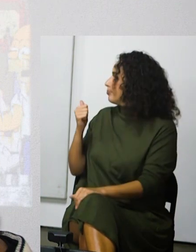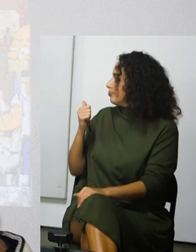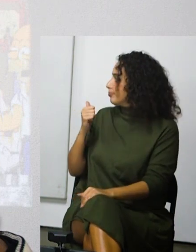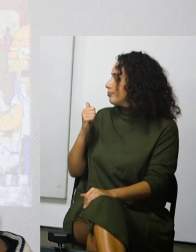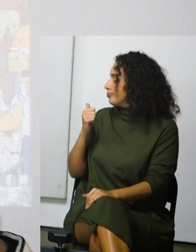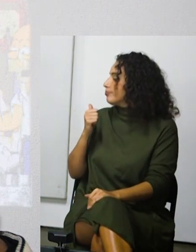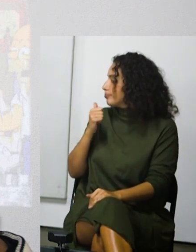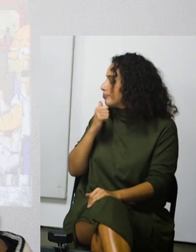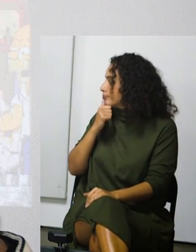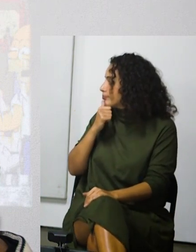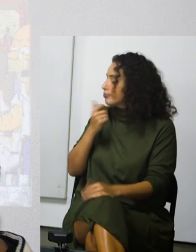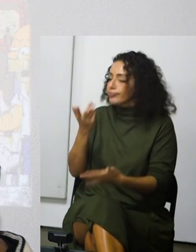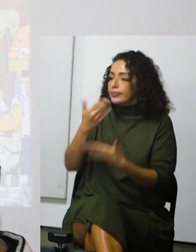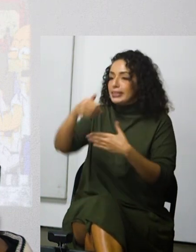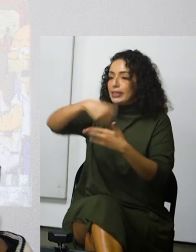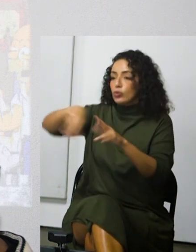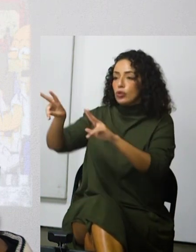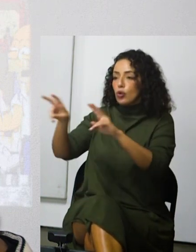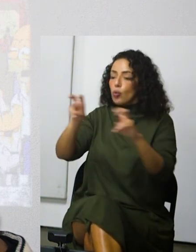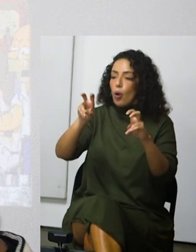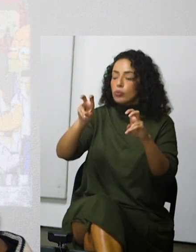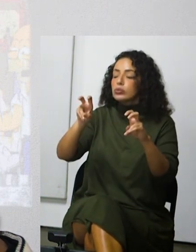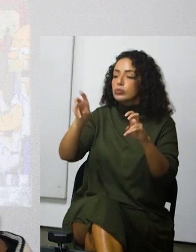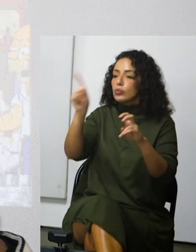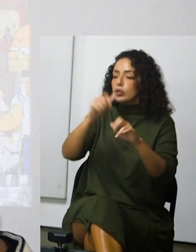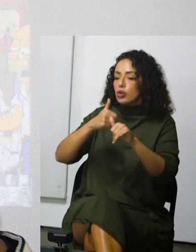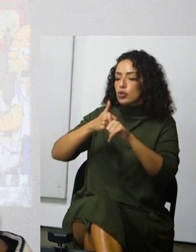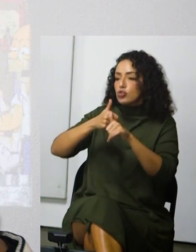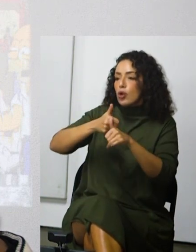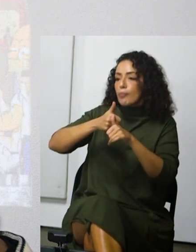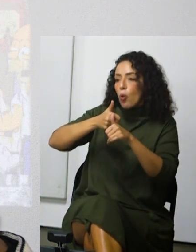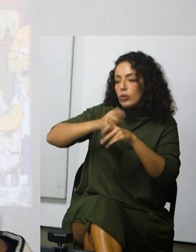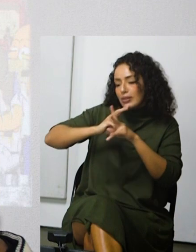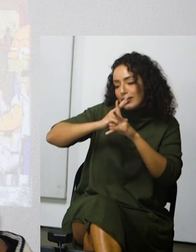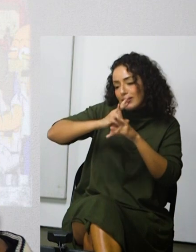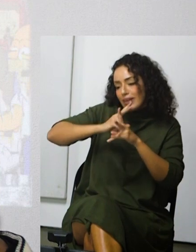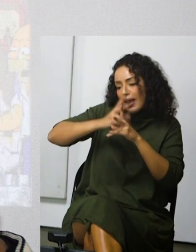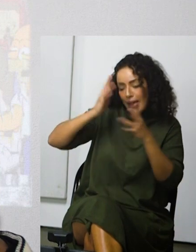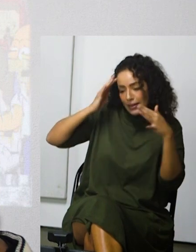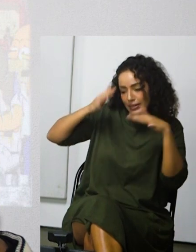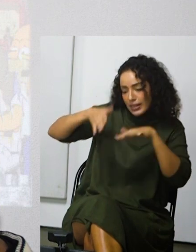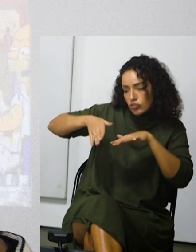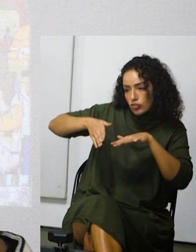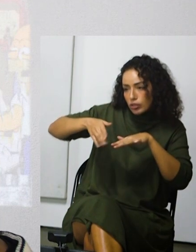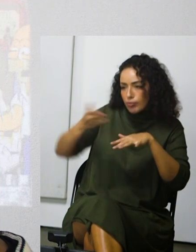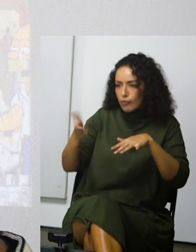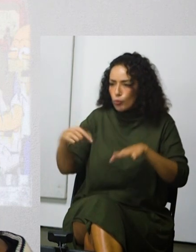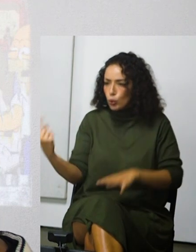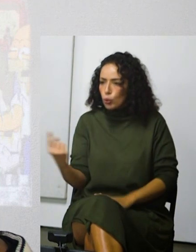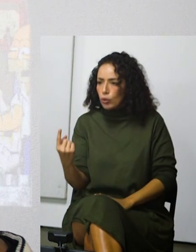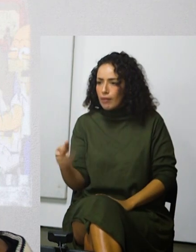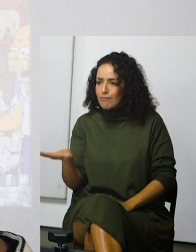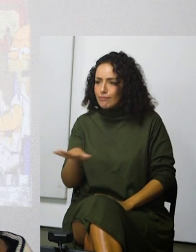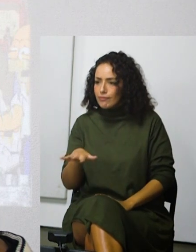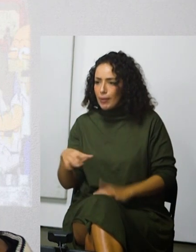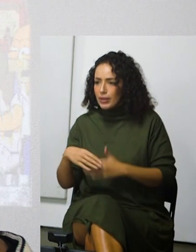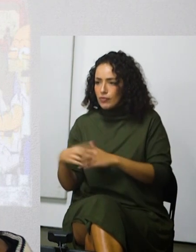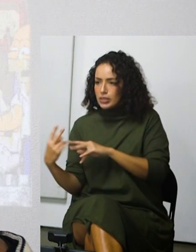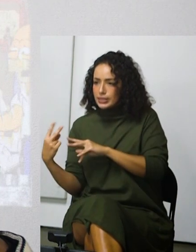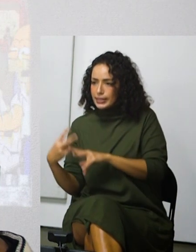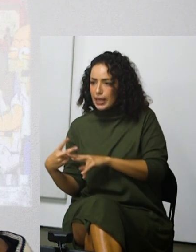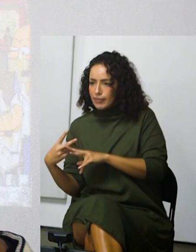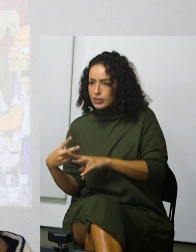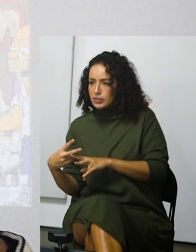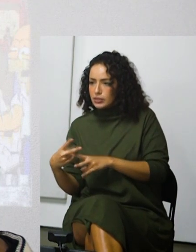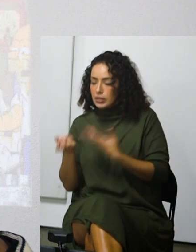These included, quote, support, care, and attention from family, friends, and carers,